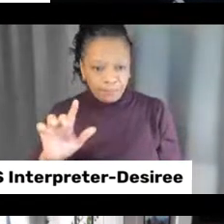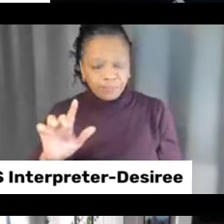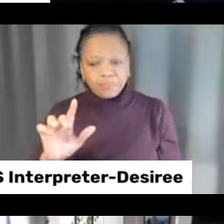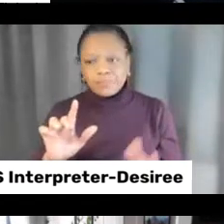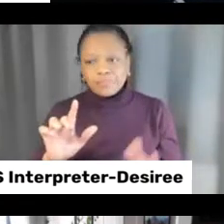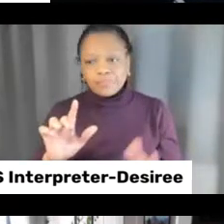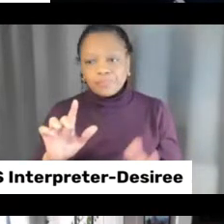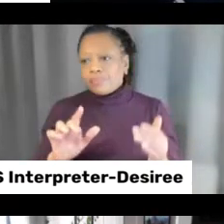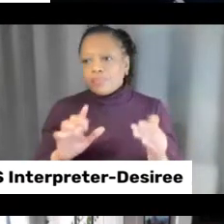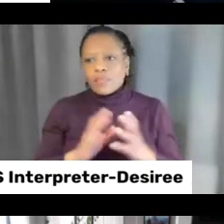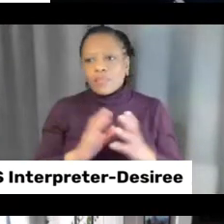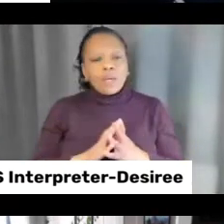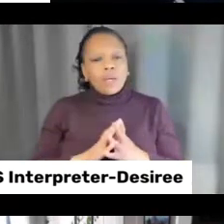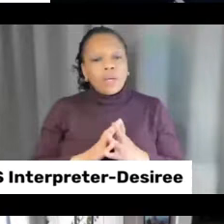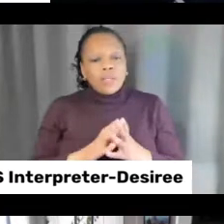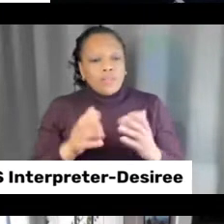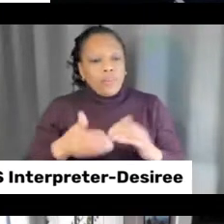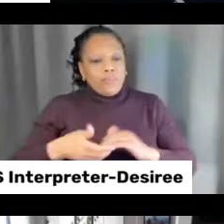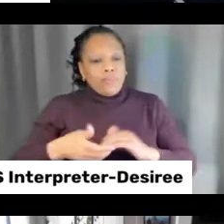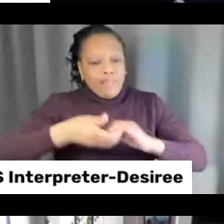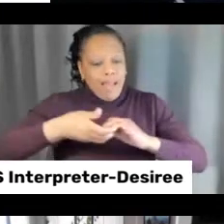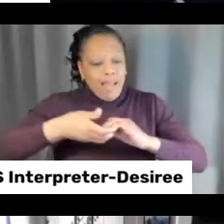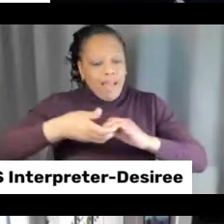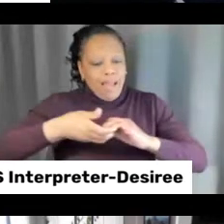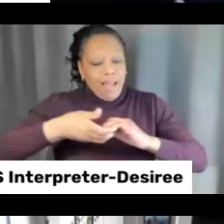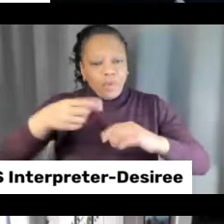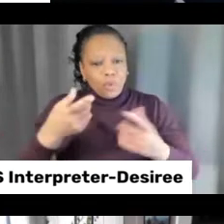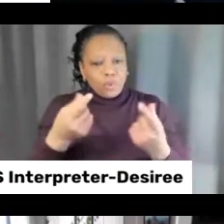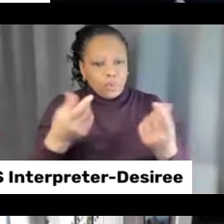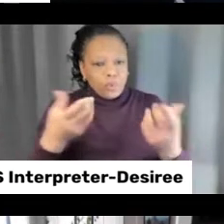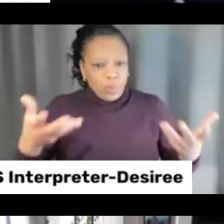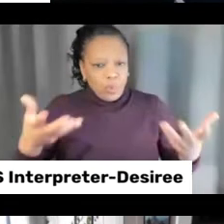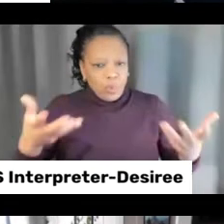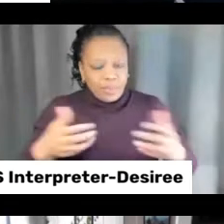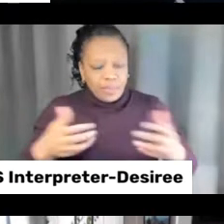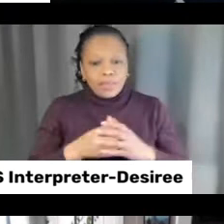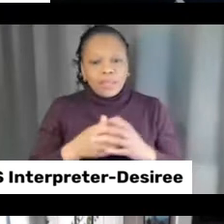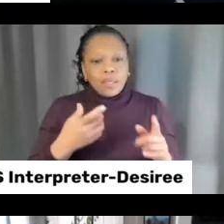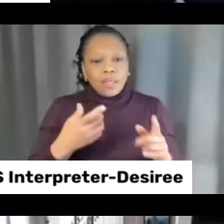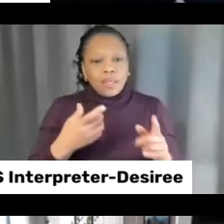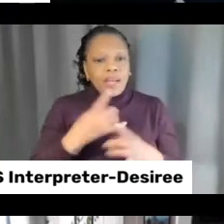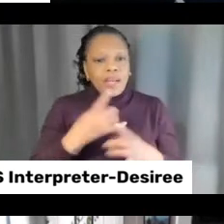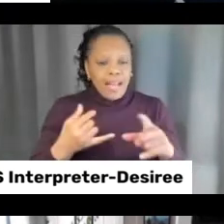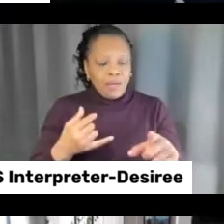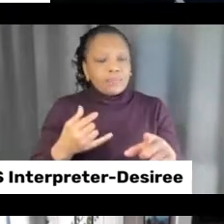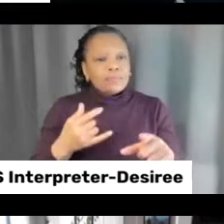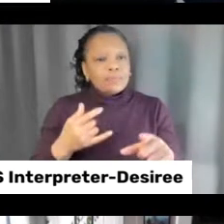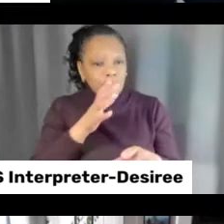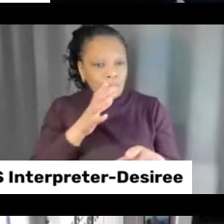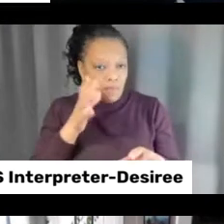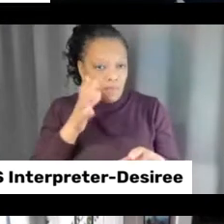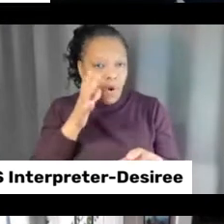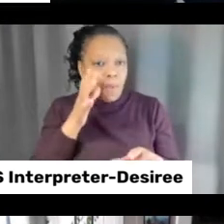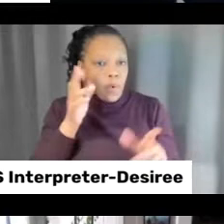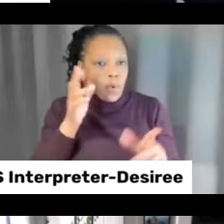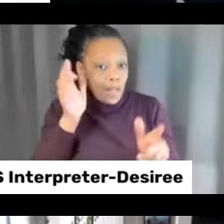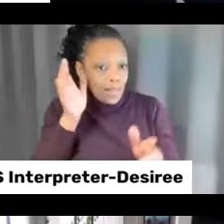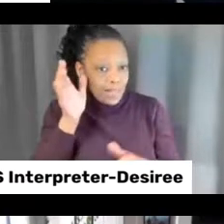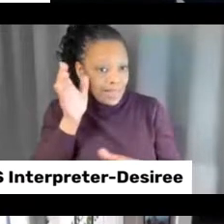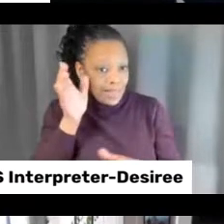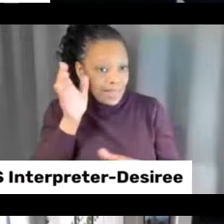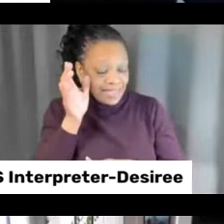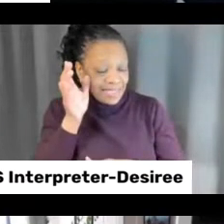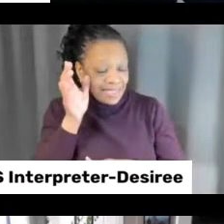So what are the things that the Alliance are doing? So I mentioned right now we're starting with farmer listening sessions. So those are to make sure that we're surfacing what are the